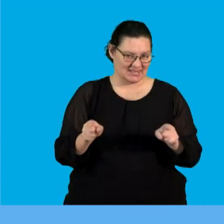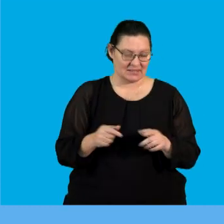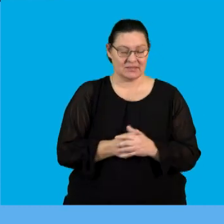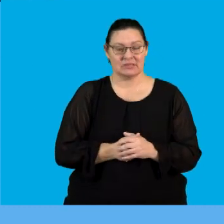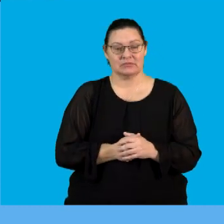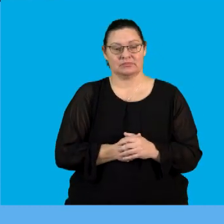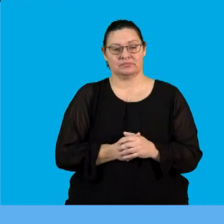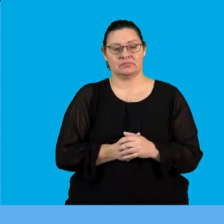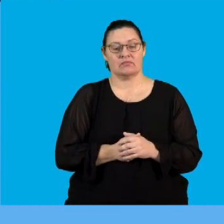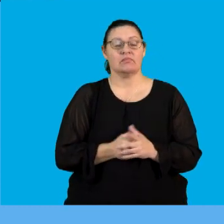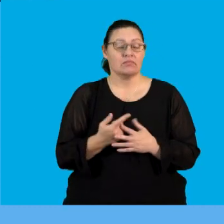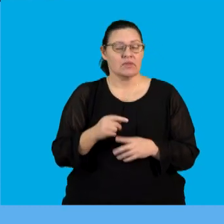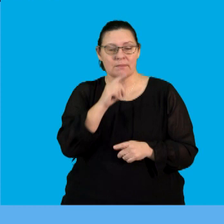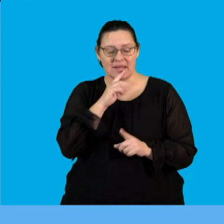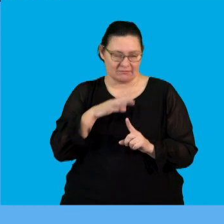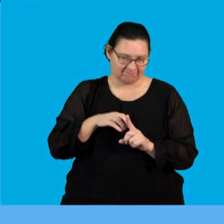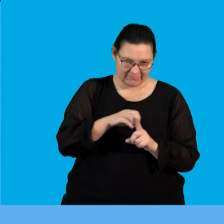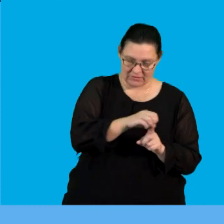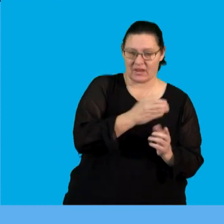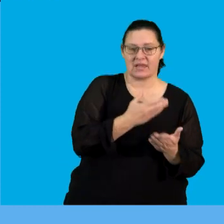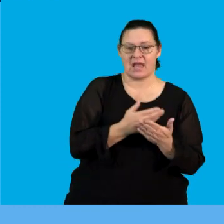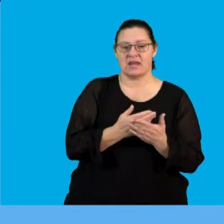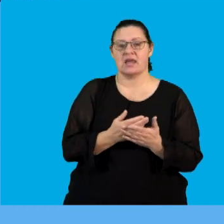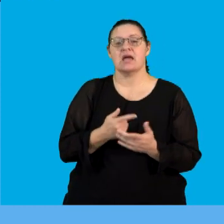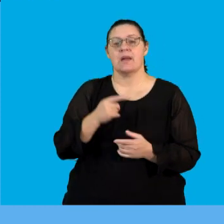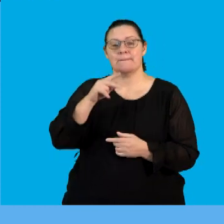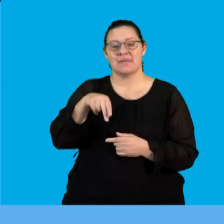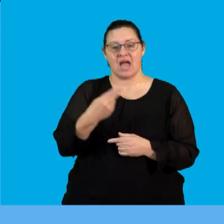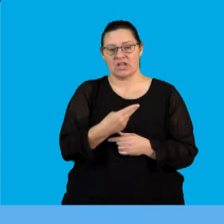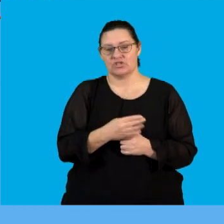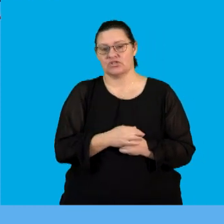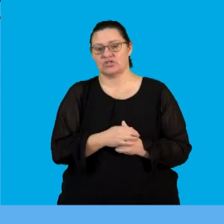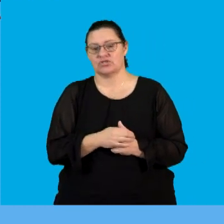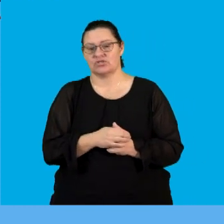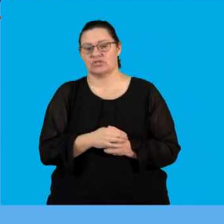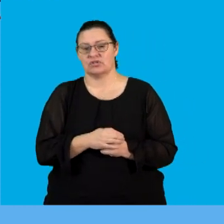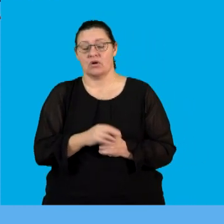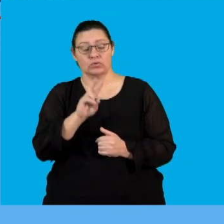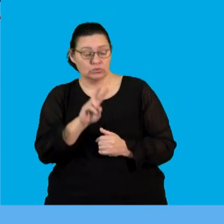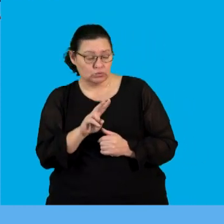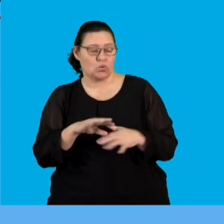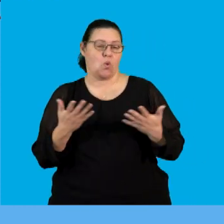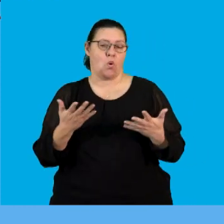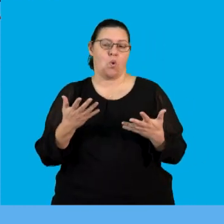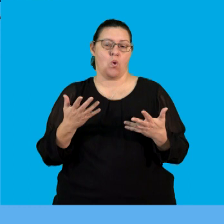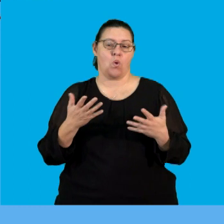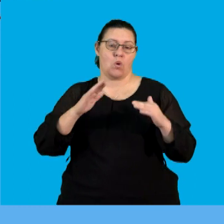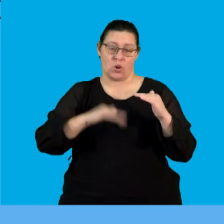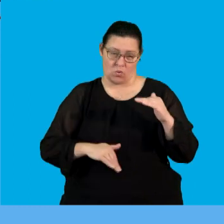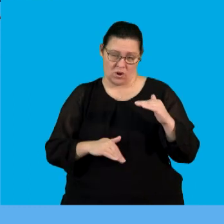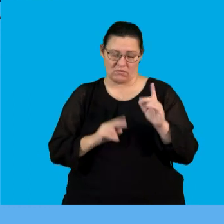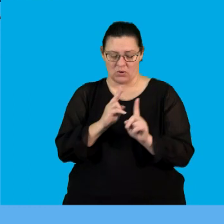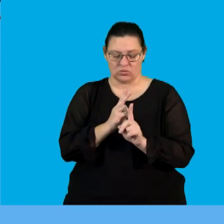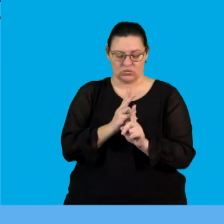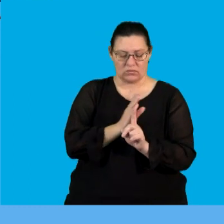So they can also be corrosive if their pH is 2 or lower. So we do know what corrosive means that it can eat away